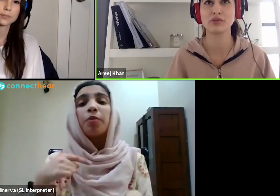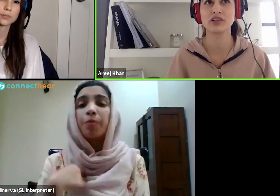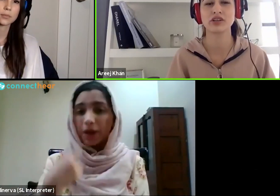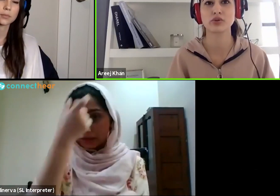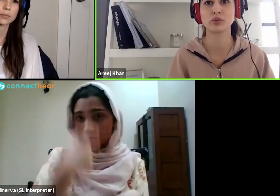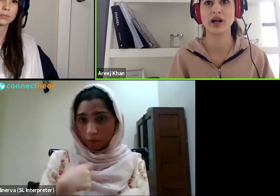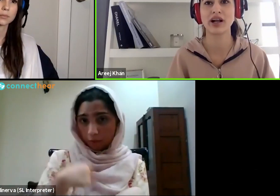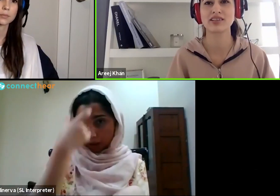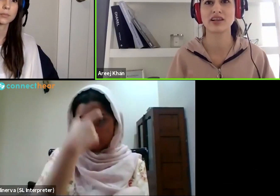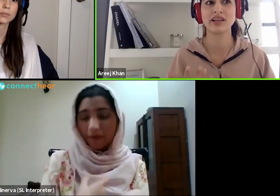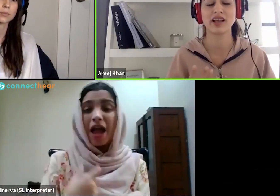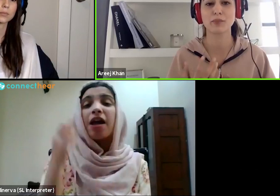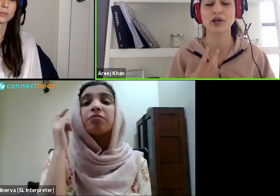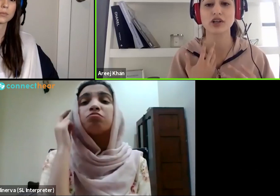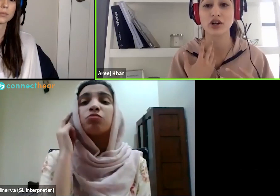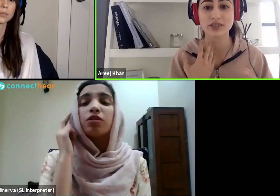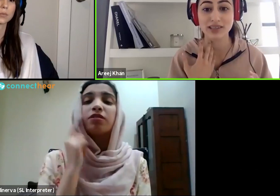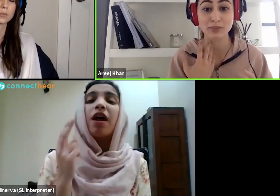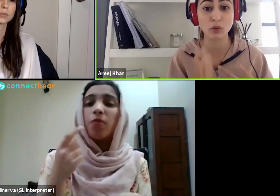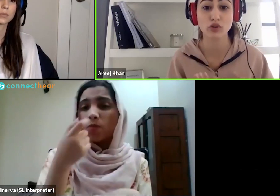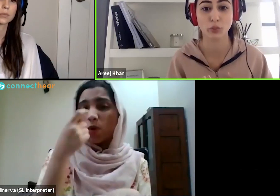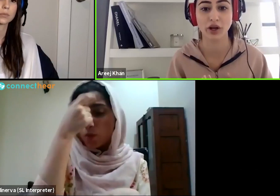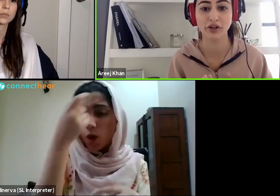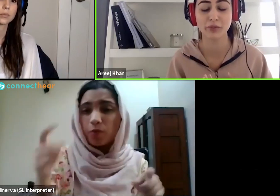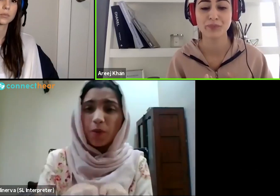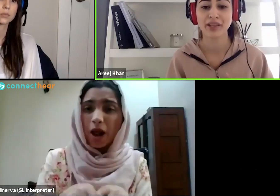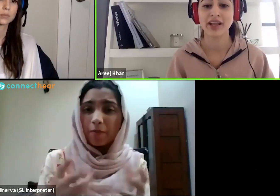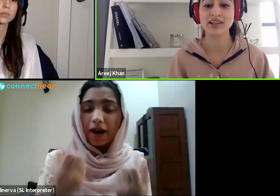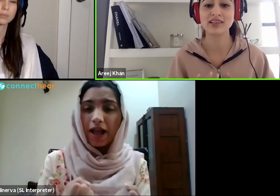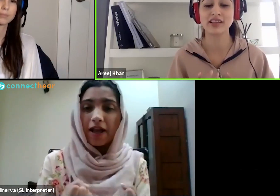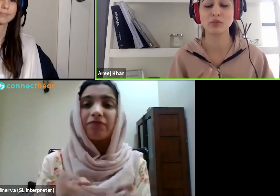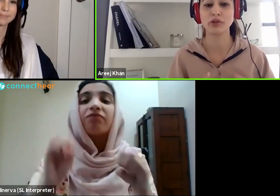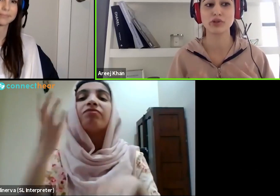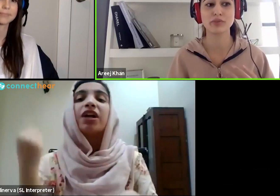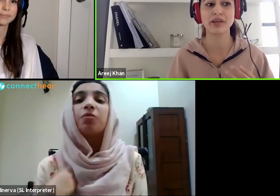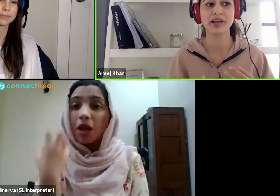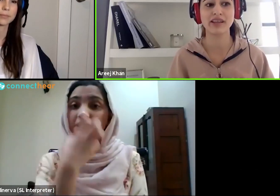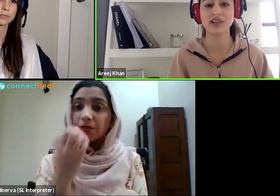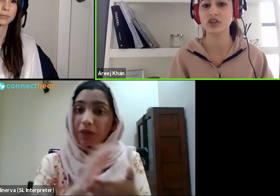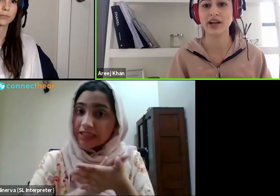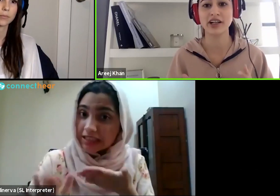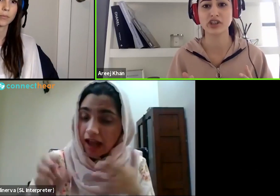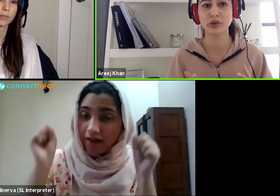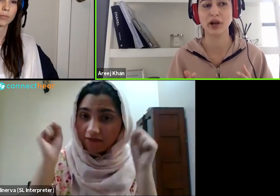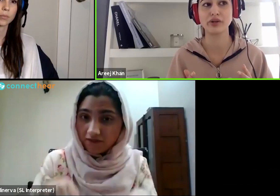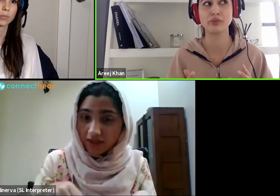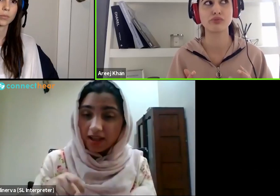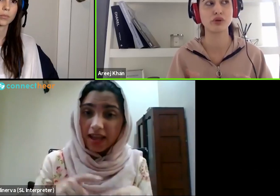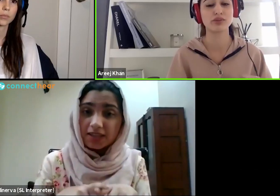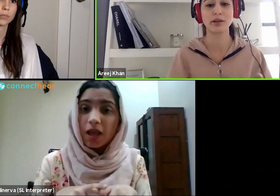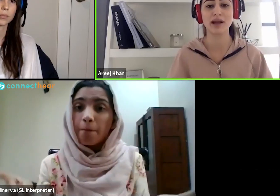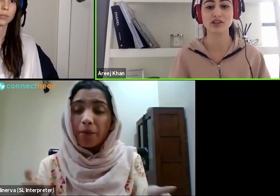deaf community in our school, and suddenly, because I spoke so well, instantly the moment you speak and they start signing to you and